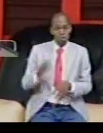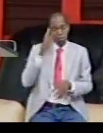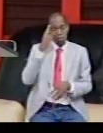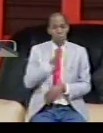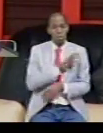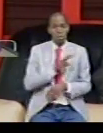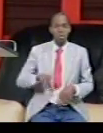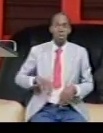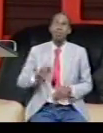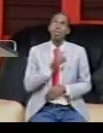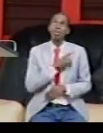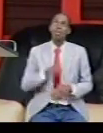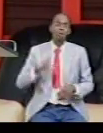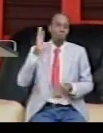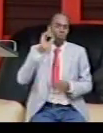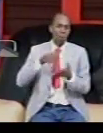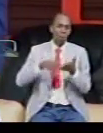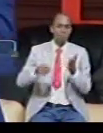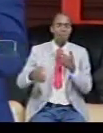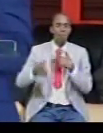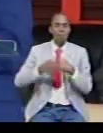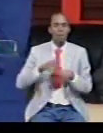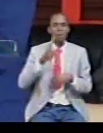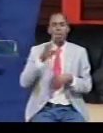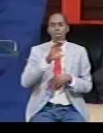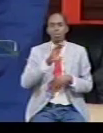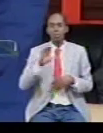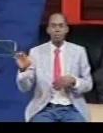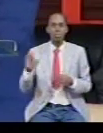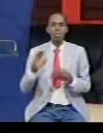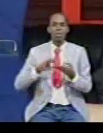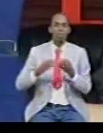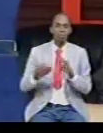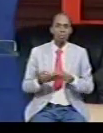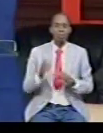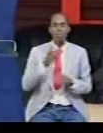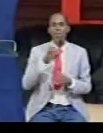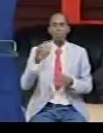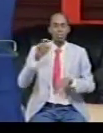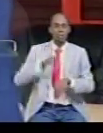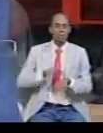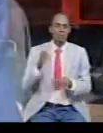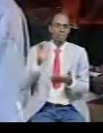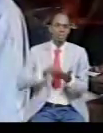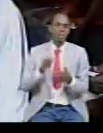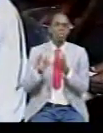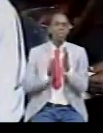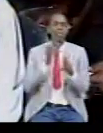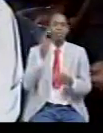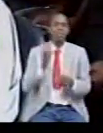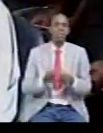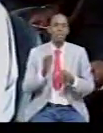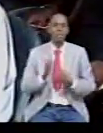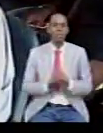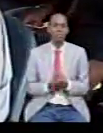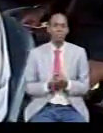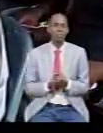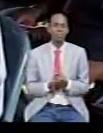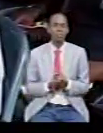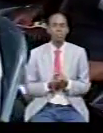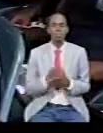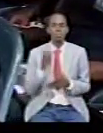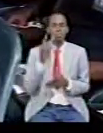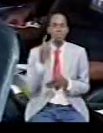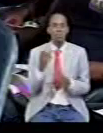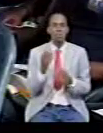repay you 100-fold, 1,000-fold, 1,000,000-fold in Jesus' name. We're looking